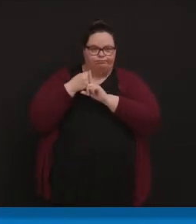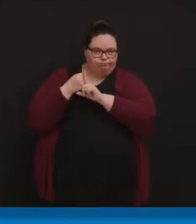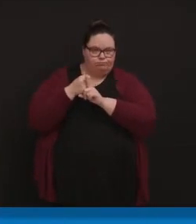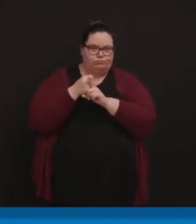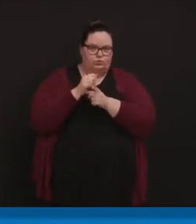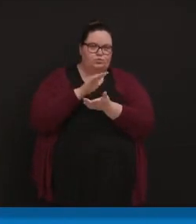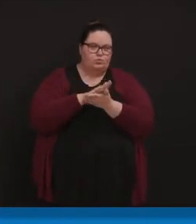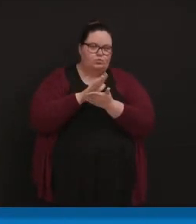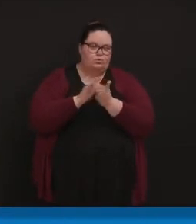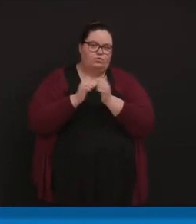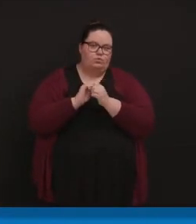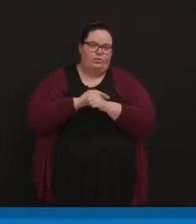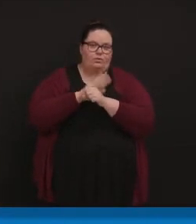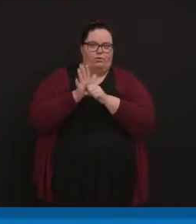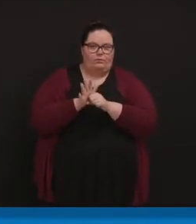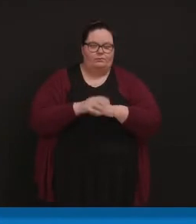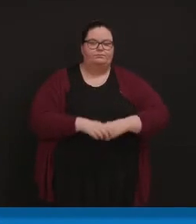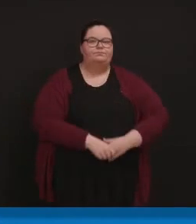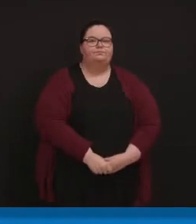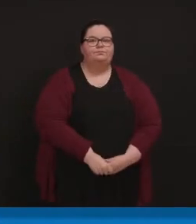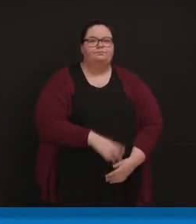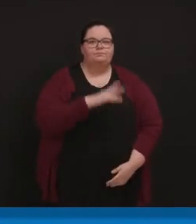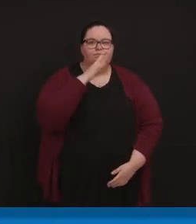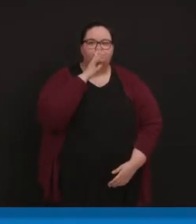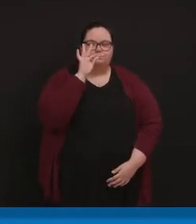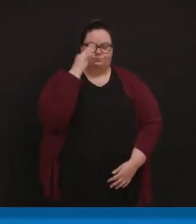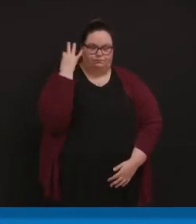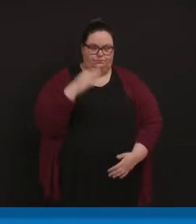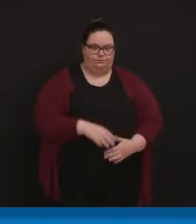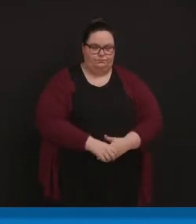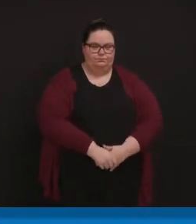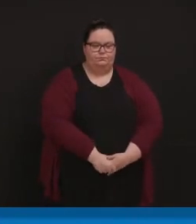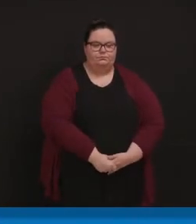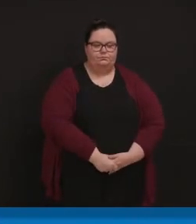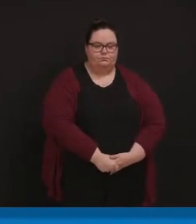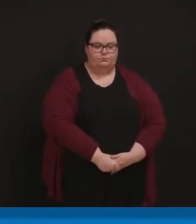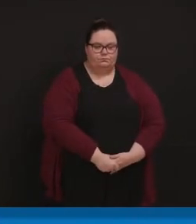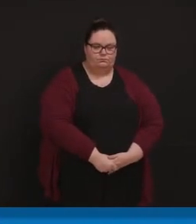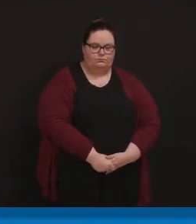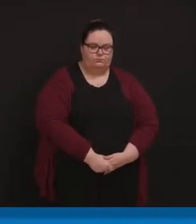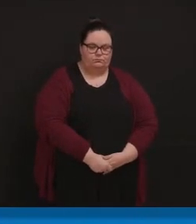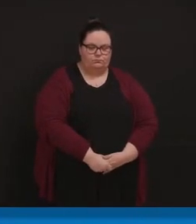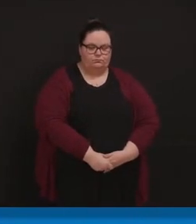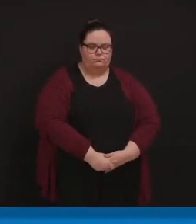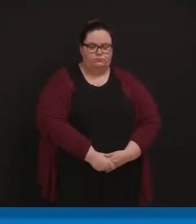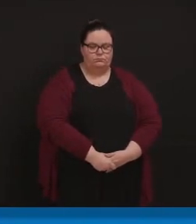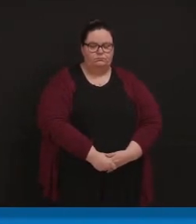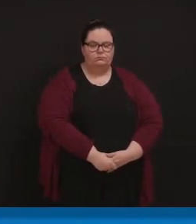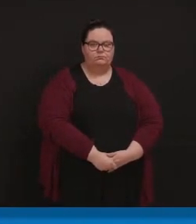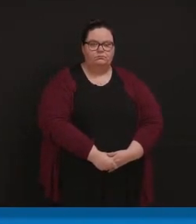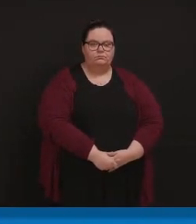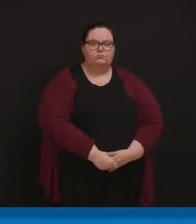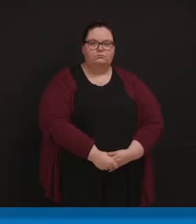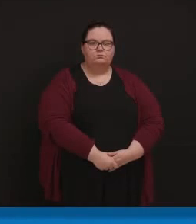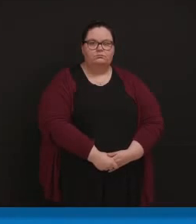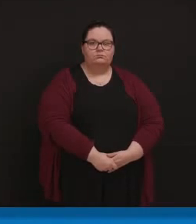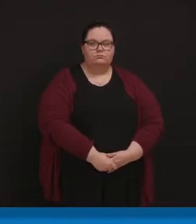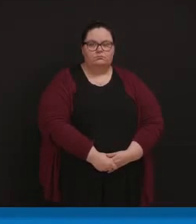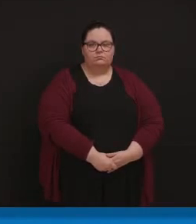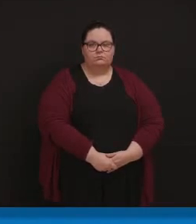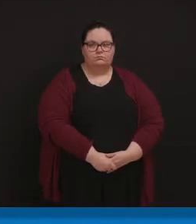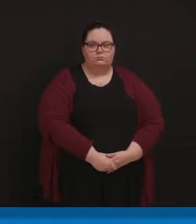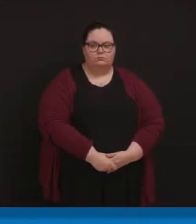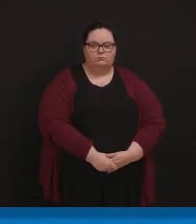in Dalhousie. Over the past week, positive cases were recorded in